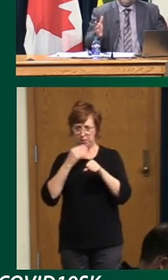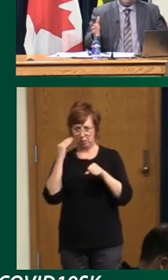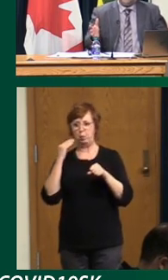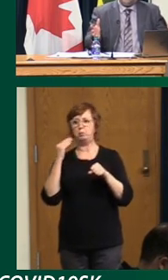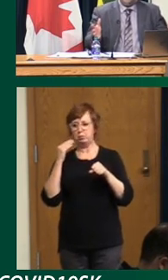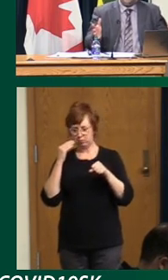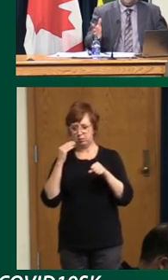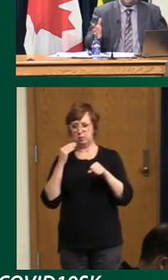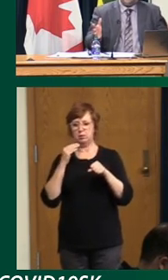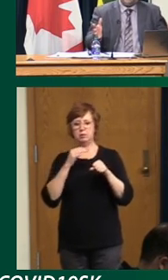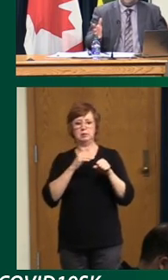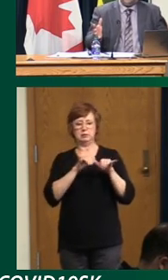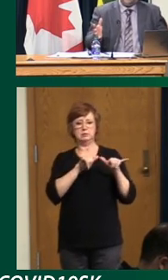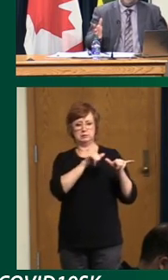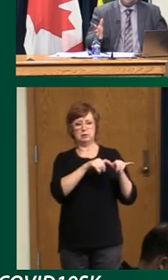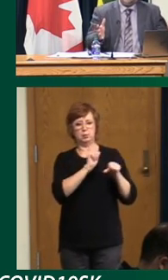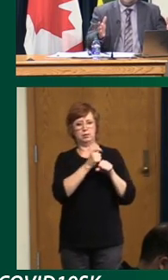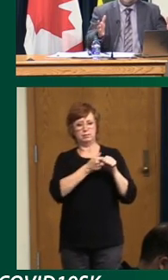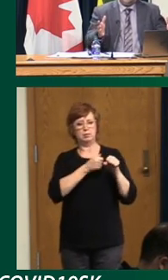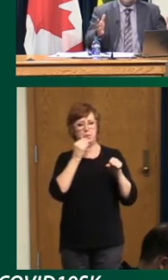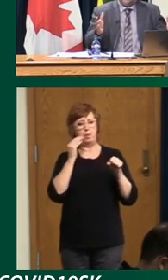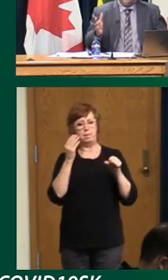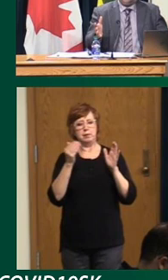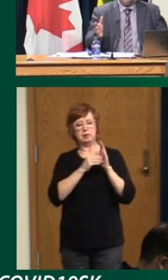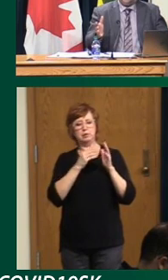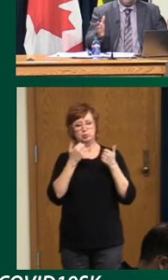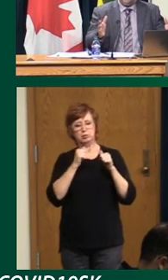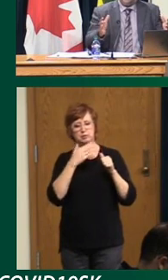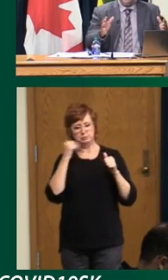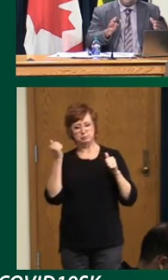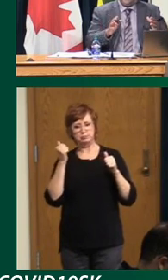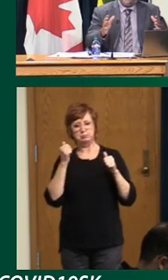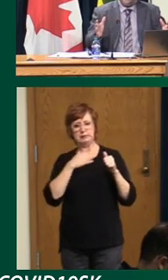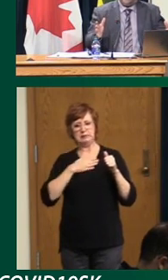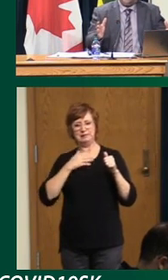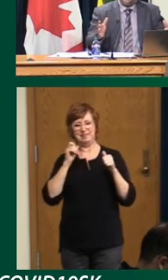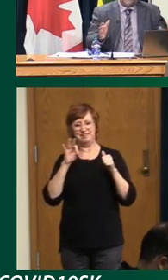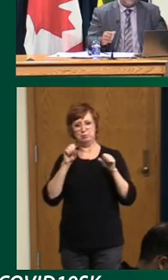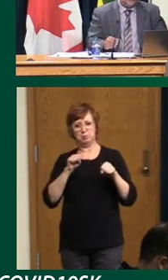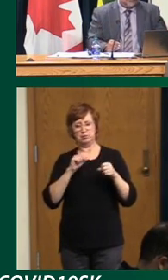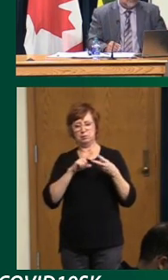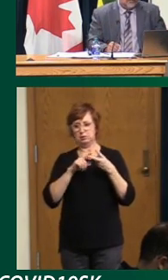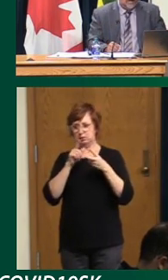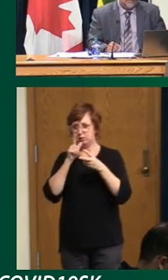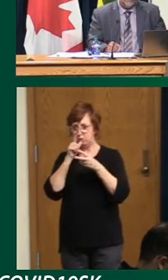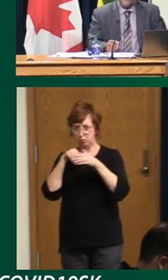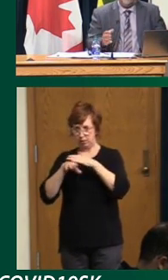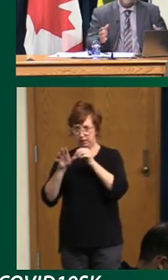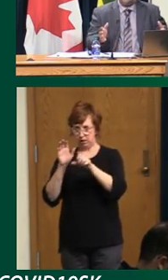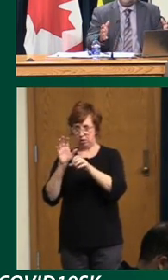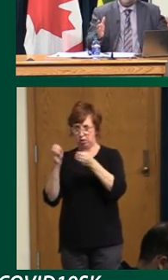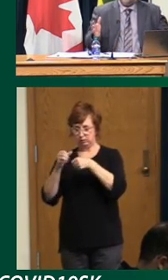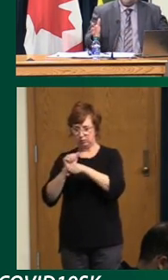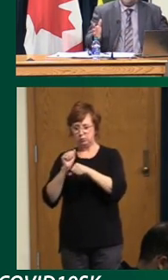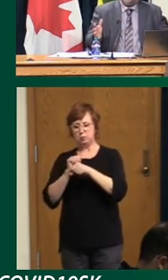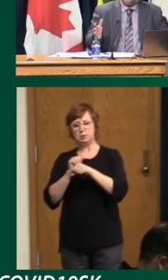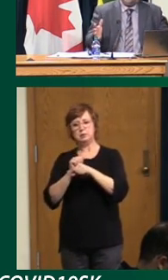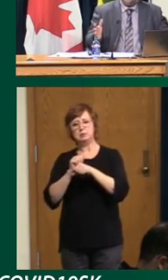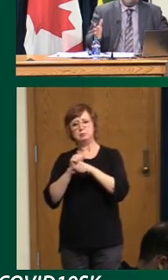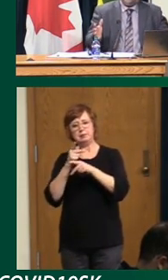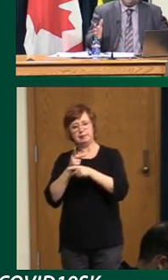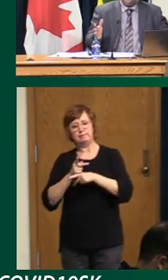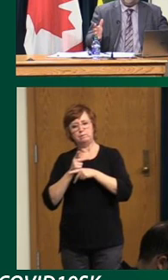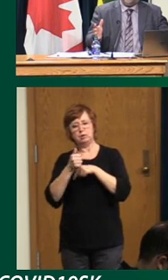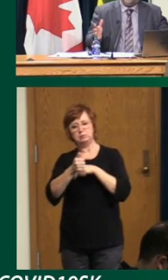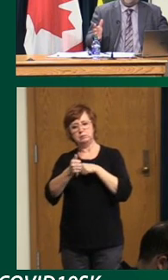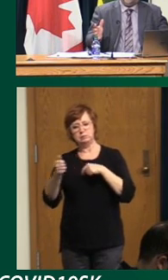to the office, can probably start working from home again. Those who need to be in office need to just be very meticulous about those plans. And this includes, how